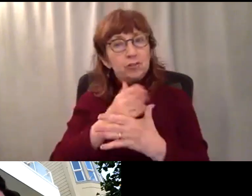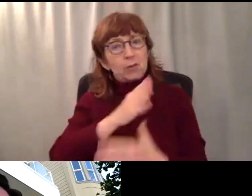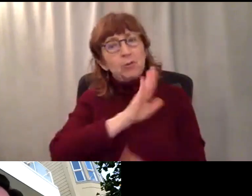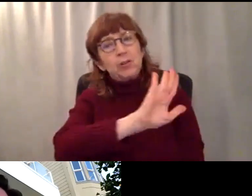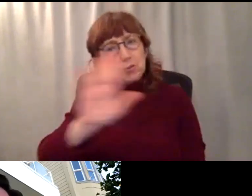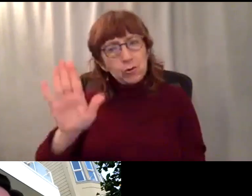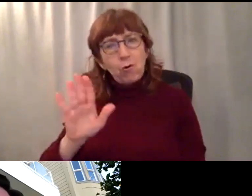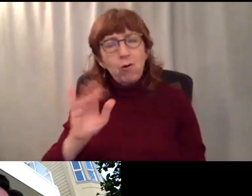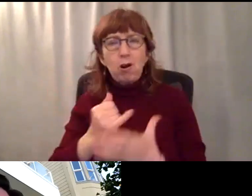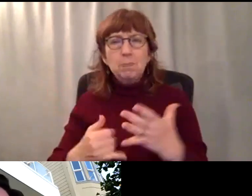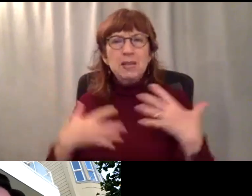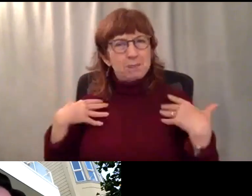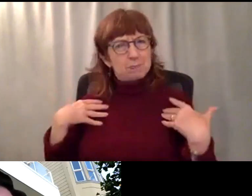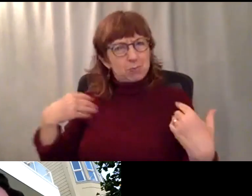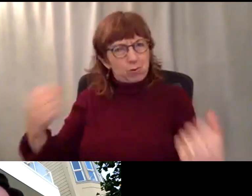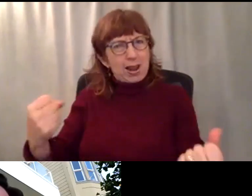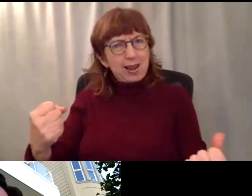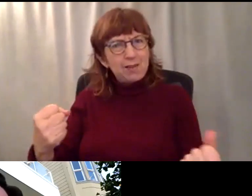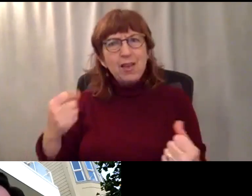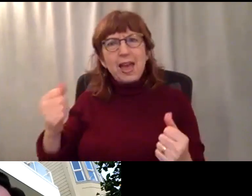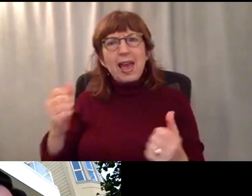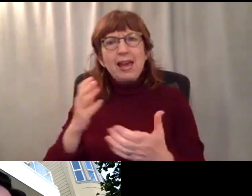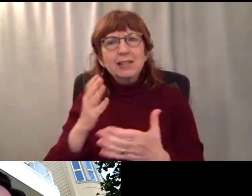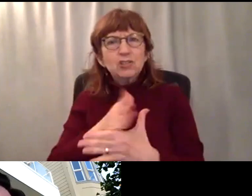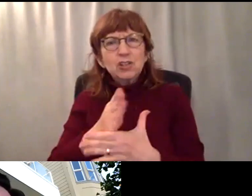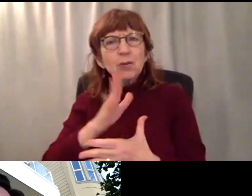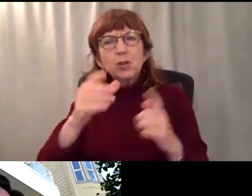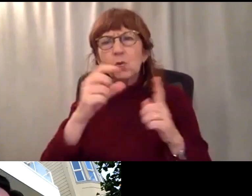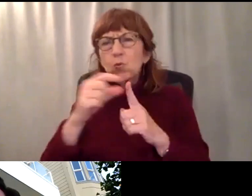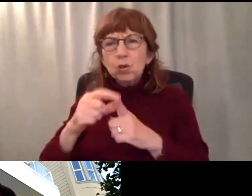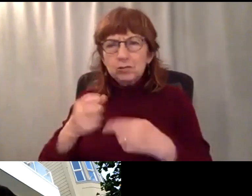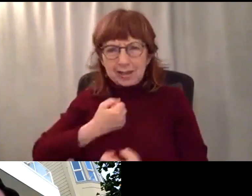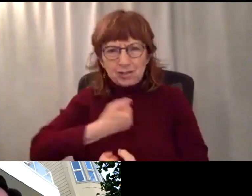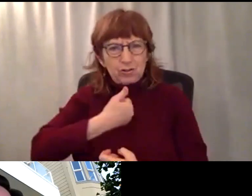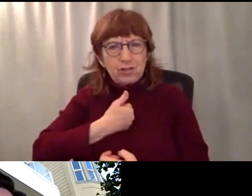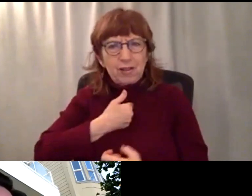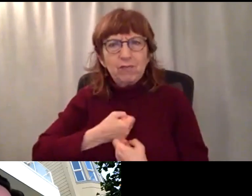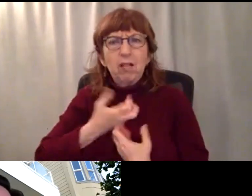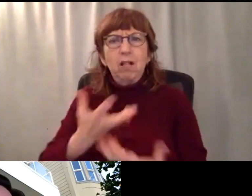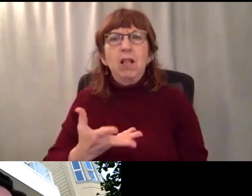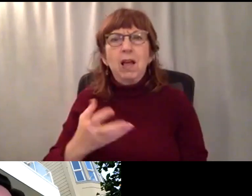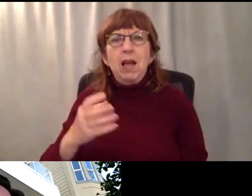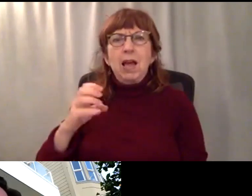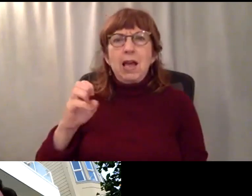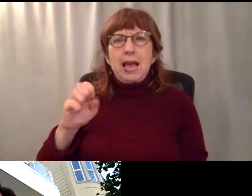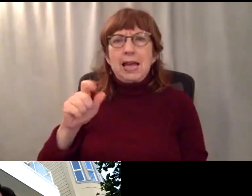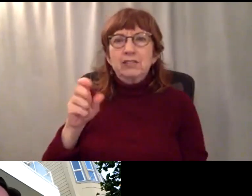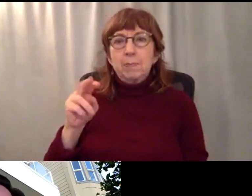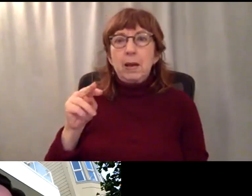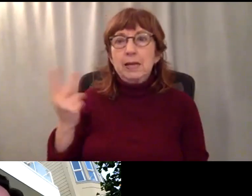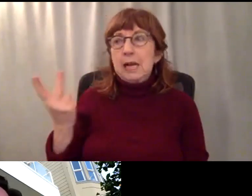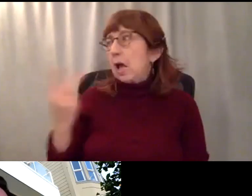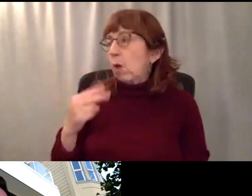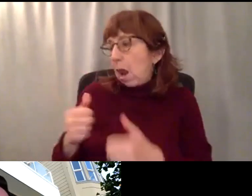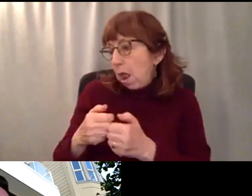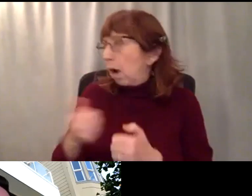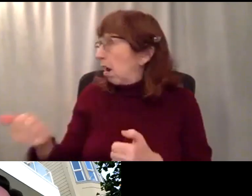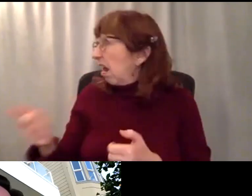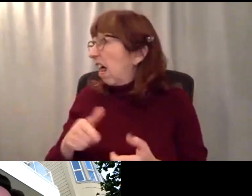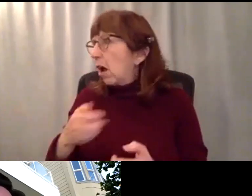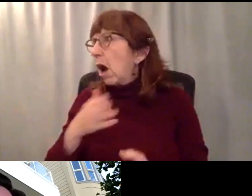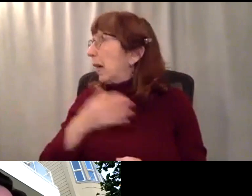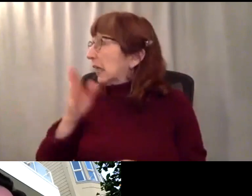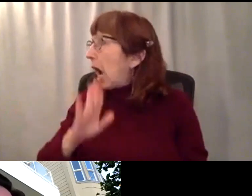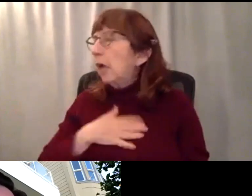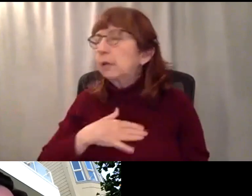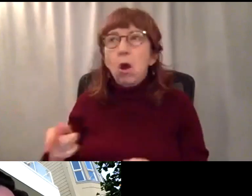art, being brave, and just also sharing your words and yourself. Like Esteban and I literally were texting each other through the whole event going like, oh my God,